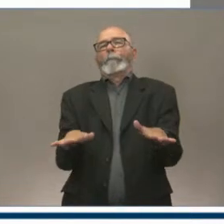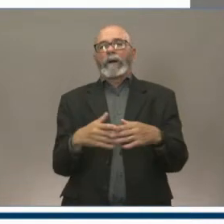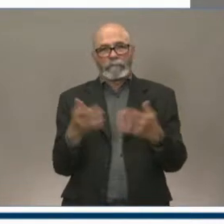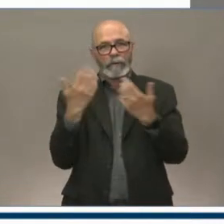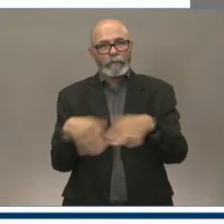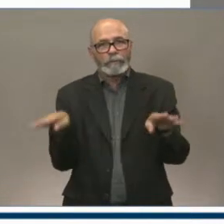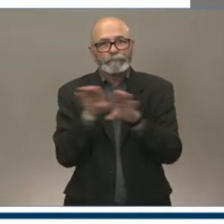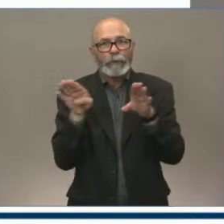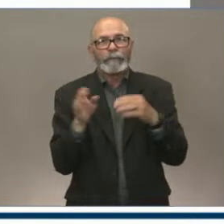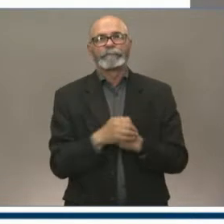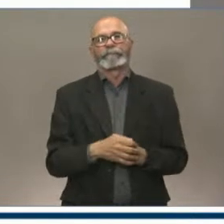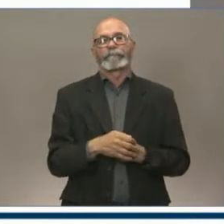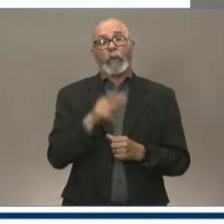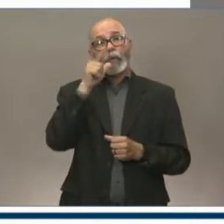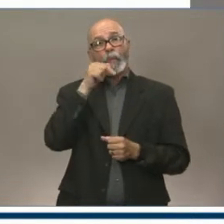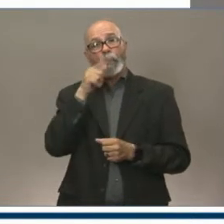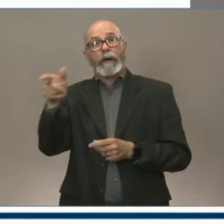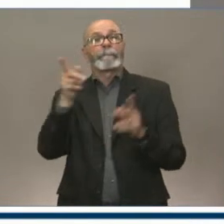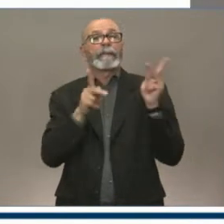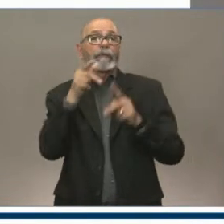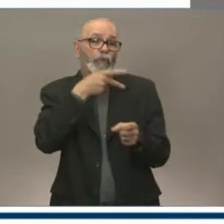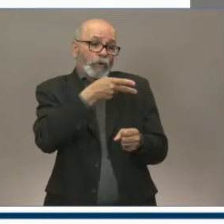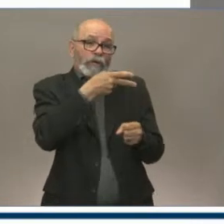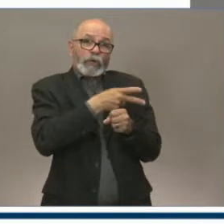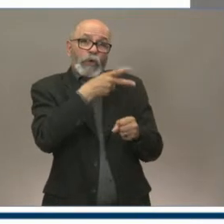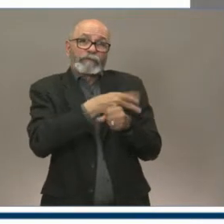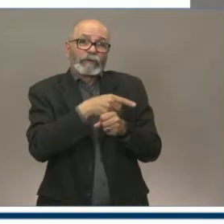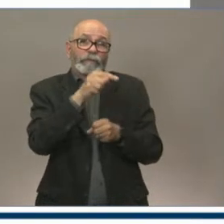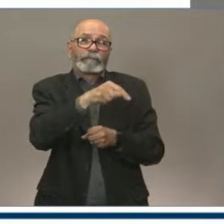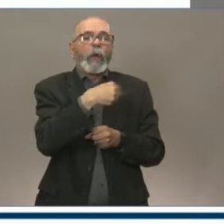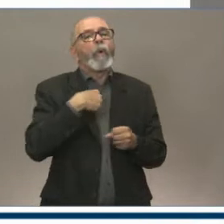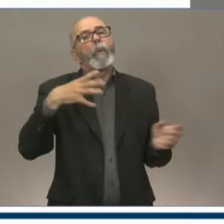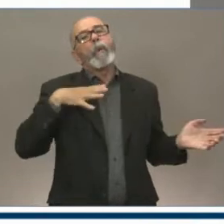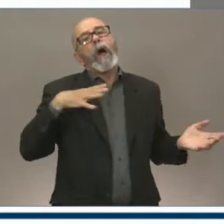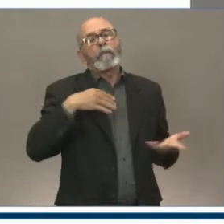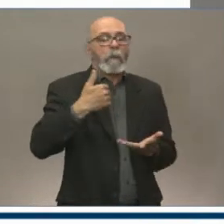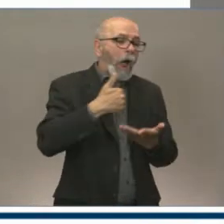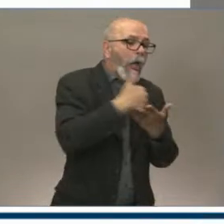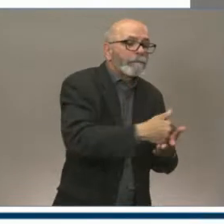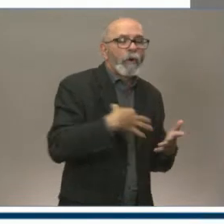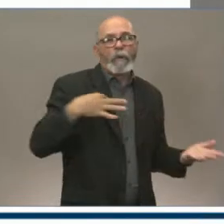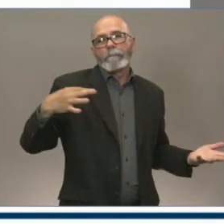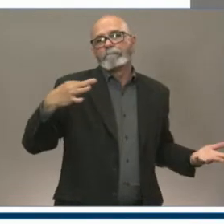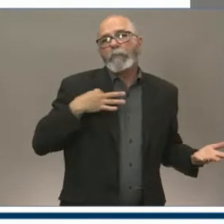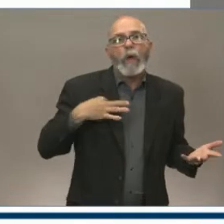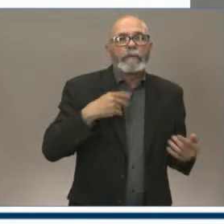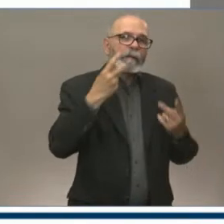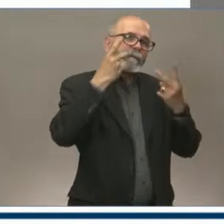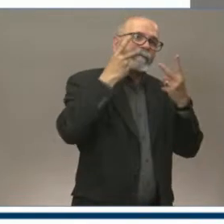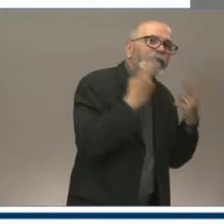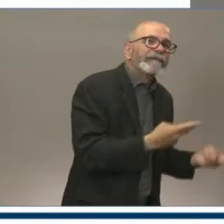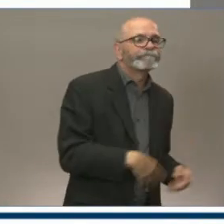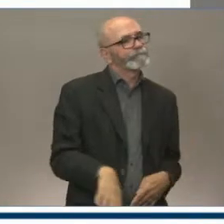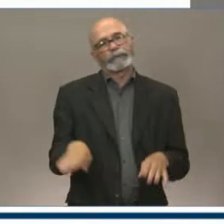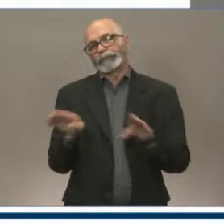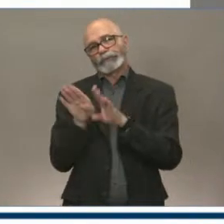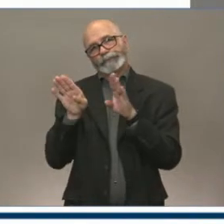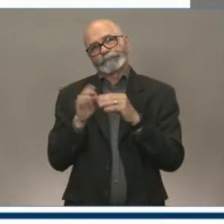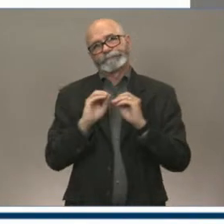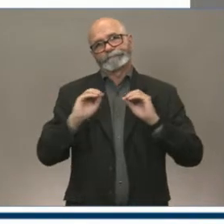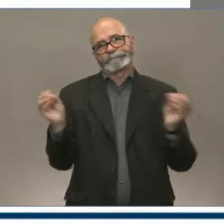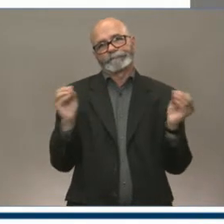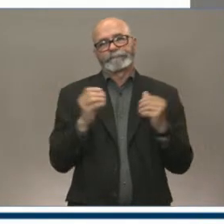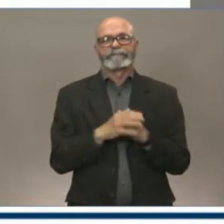care, but there will be no volunteers or visitors allowed in and no community access for residents. And for Nova Scotians who